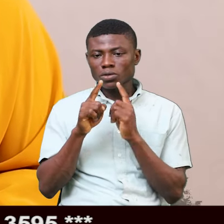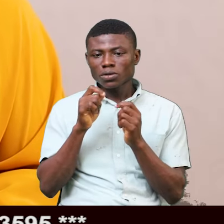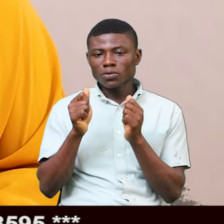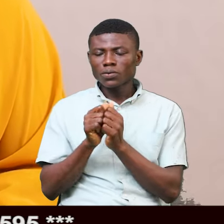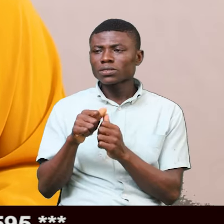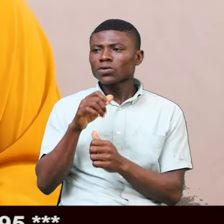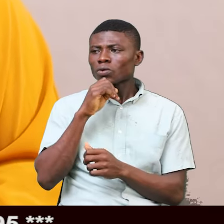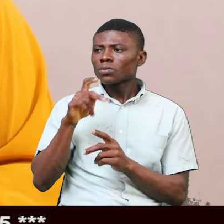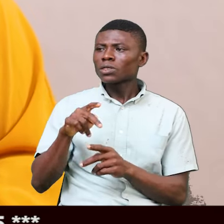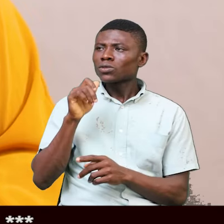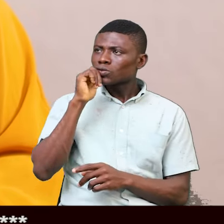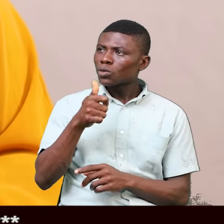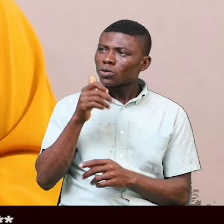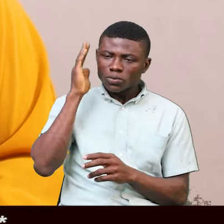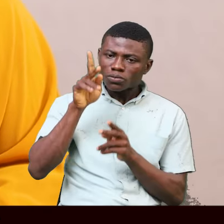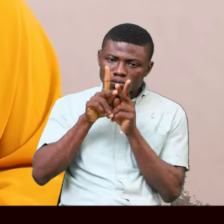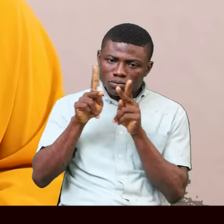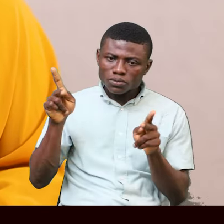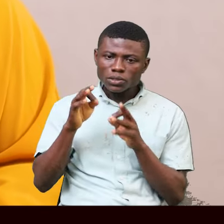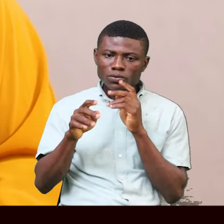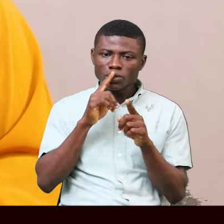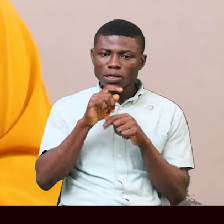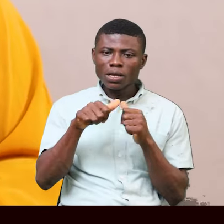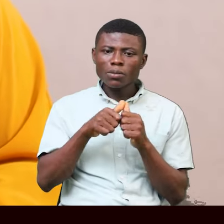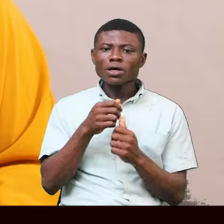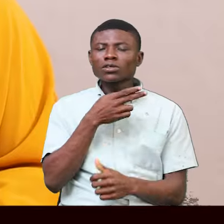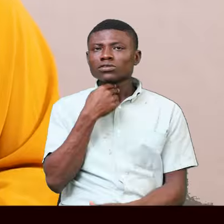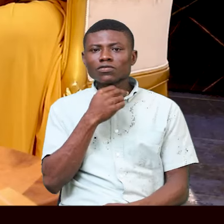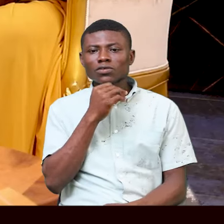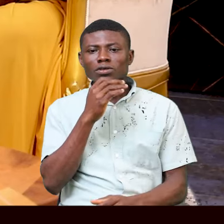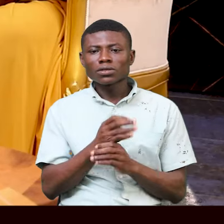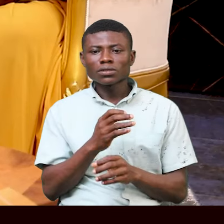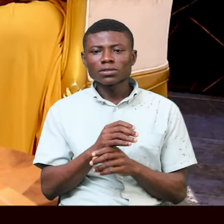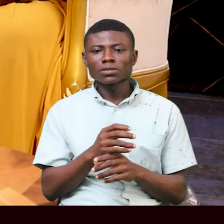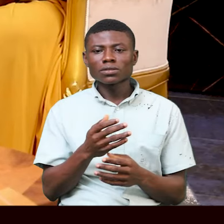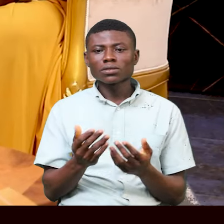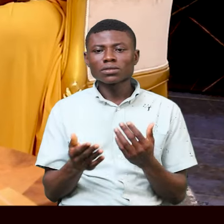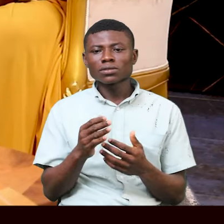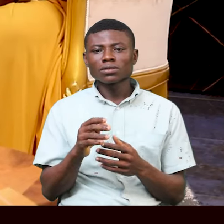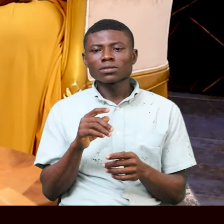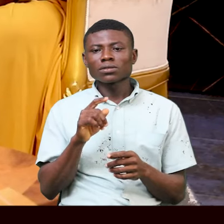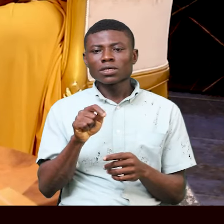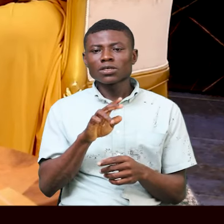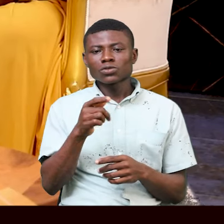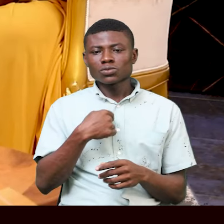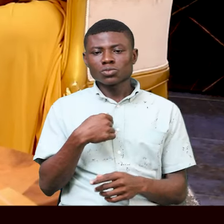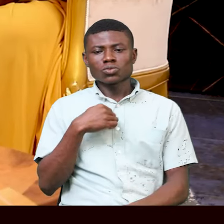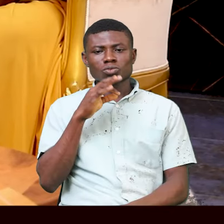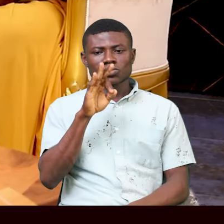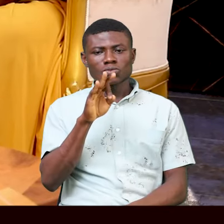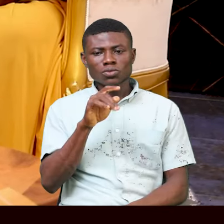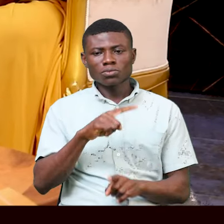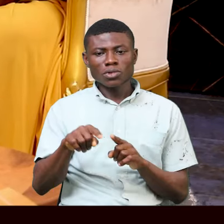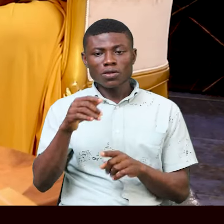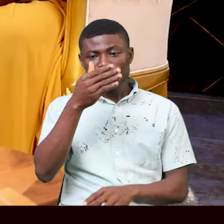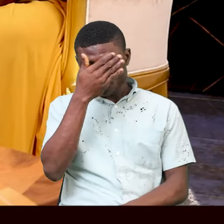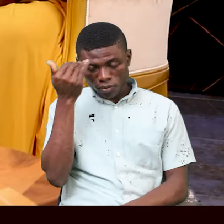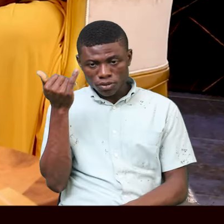we ochina enkanka wo kwa asem de achoro sofwa ebi crowd me be preaching forgetting